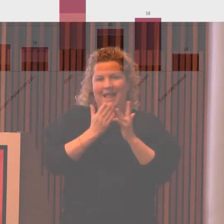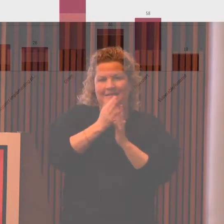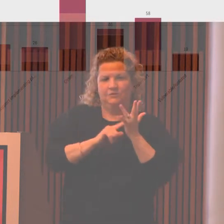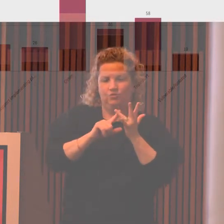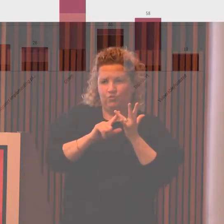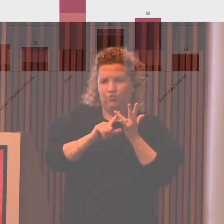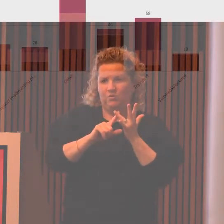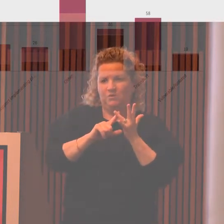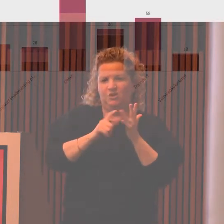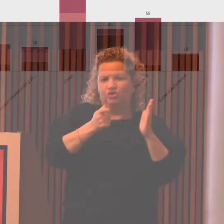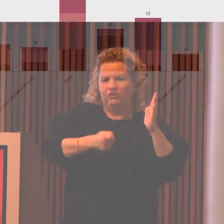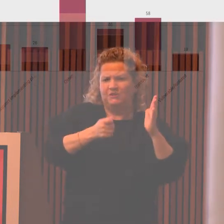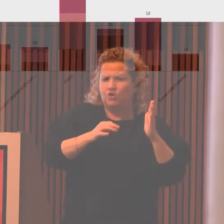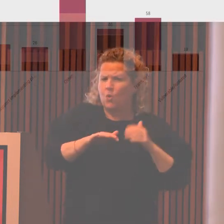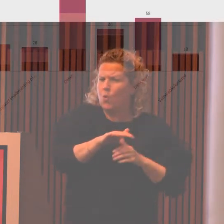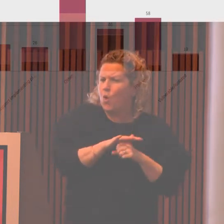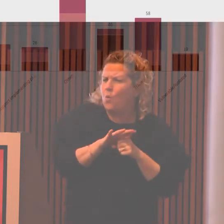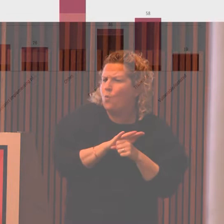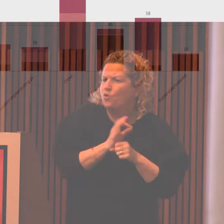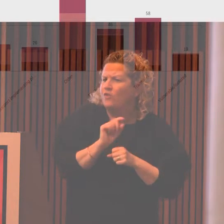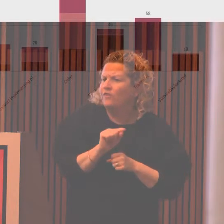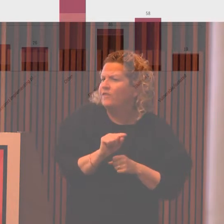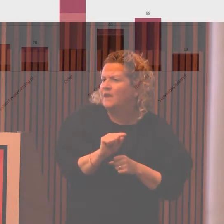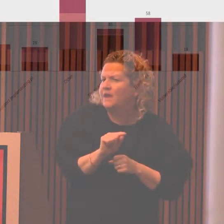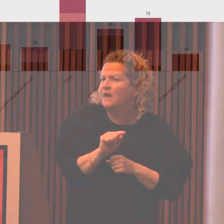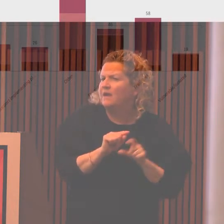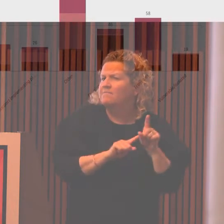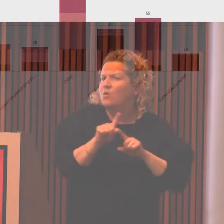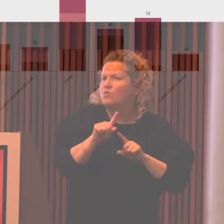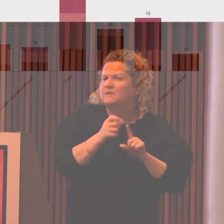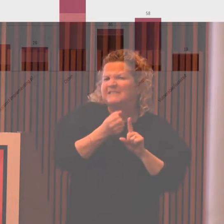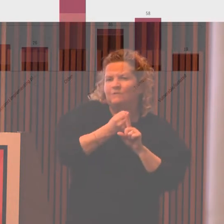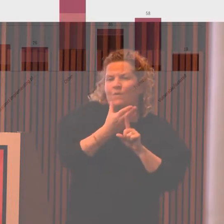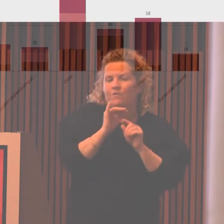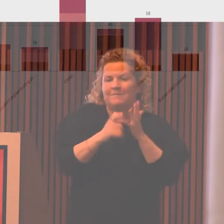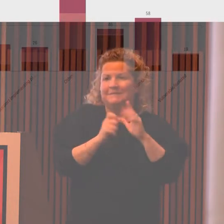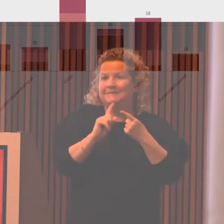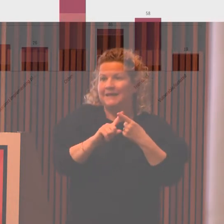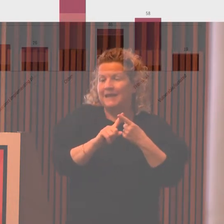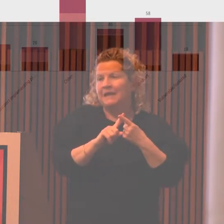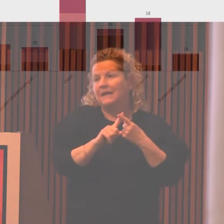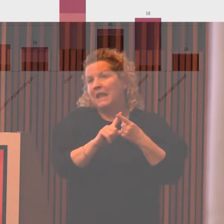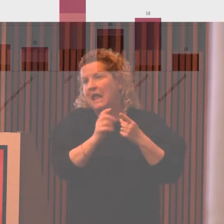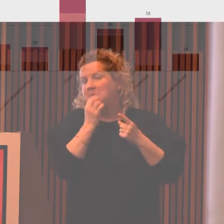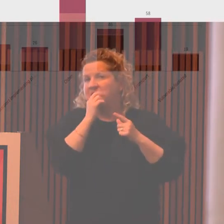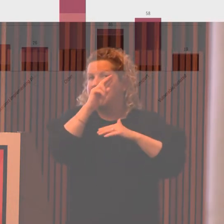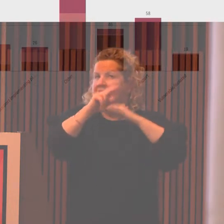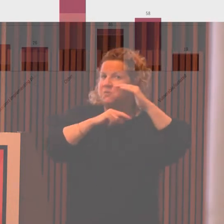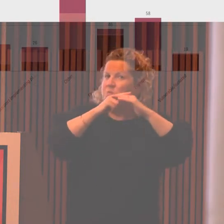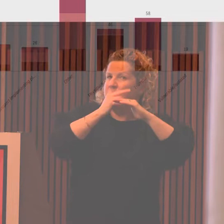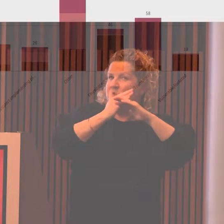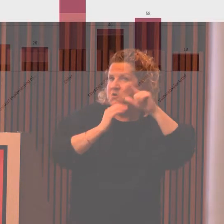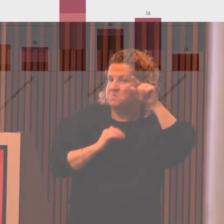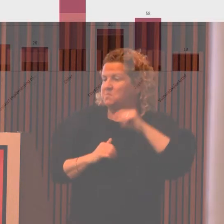no local component in it. It's predominantly state and a little bit of national, I